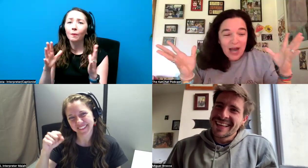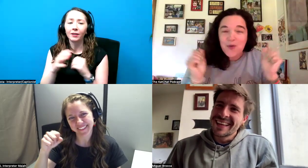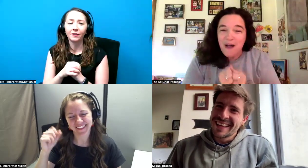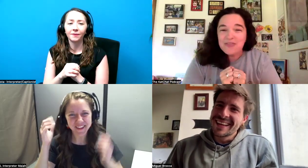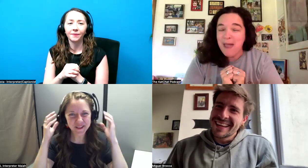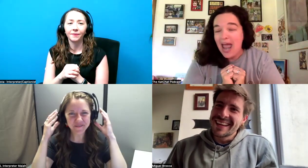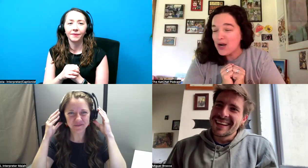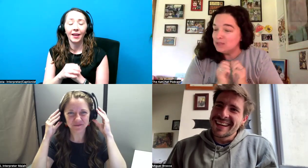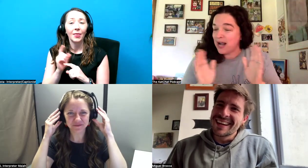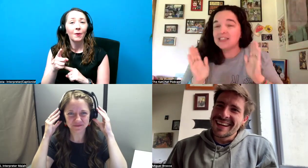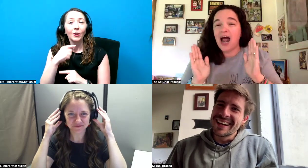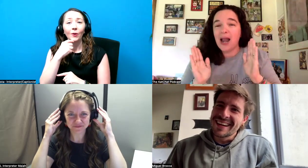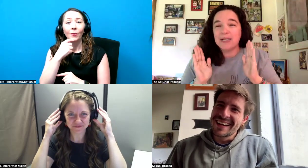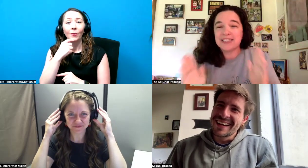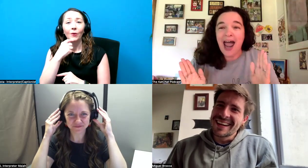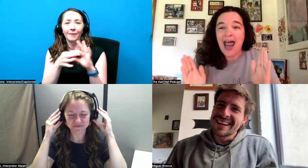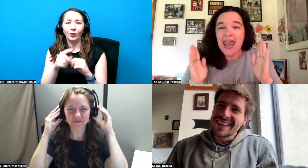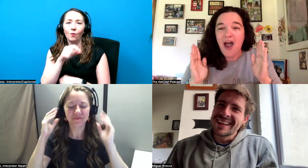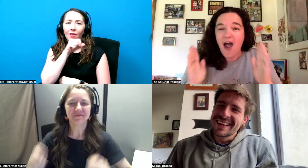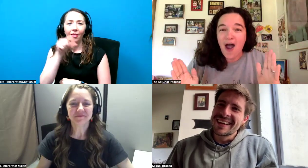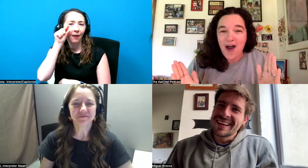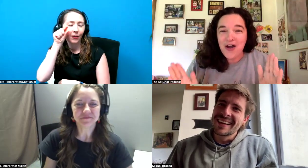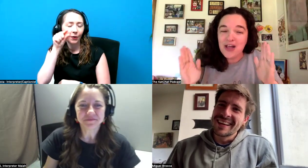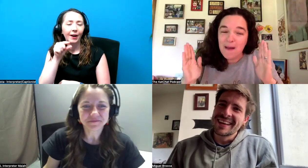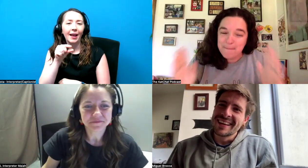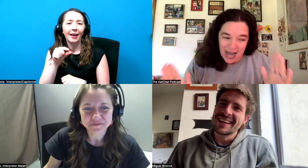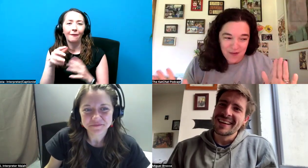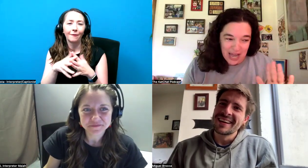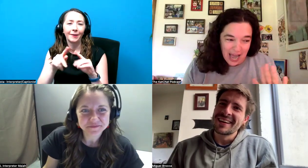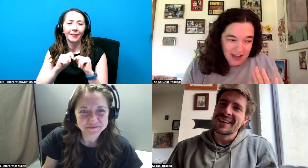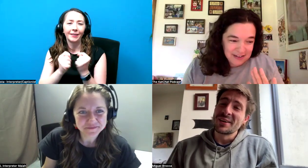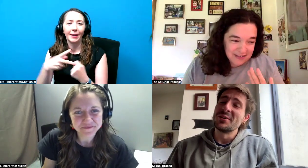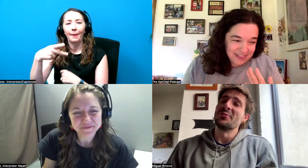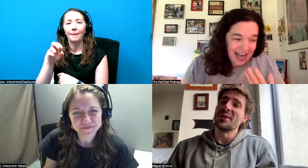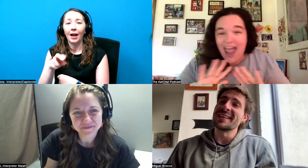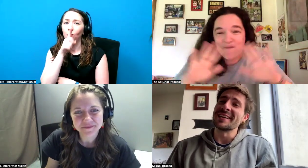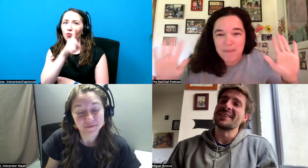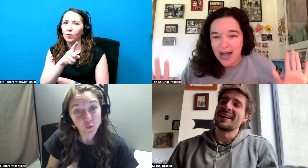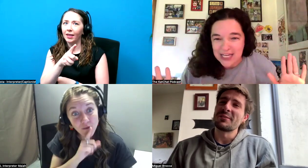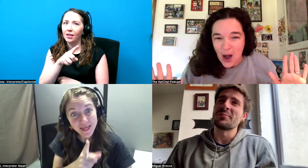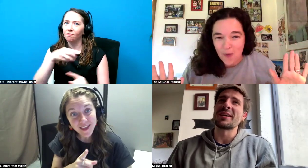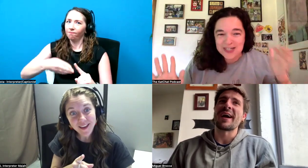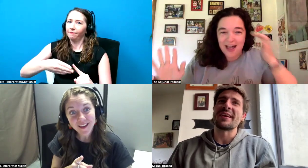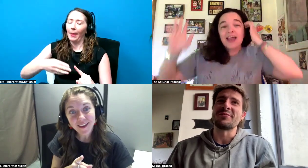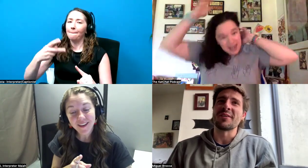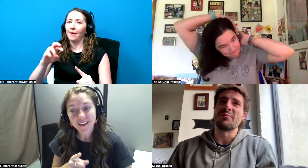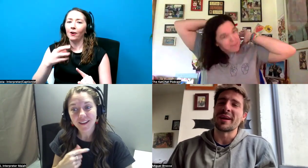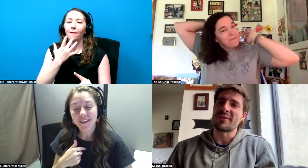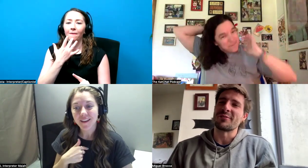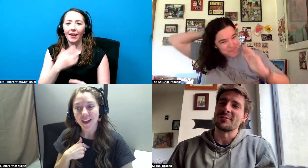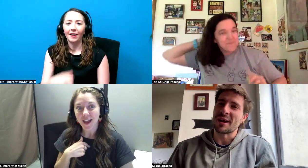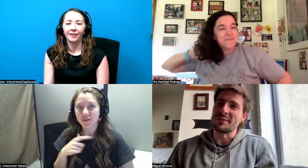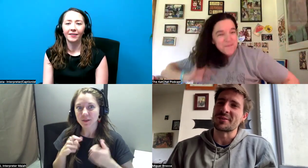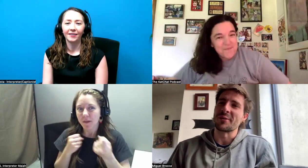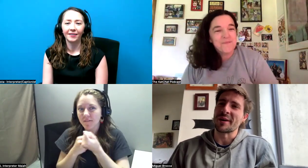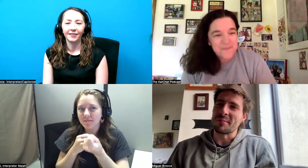the moment that you love the Packers because I am a die-hard Packer fan. Really, I was a Everybody, big fan of yep. Brett